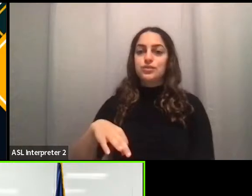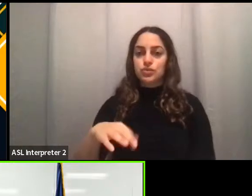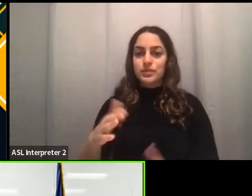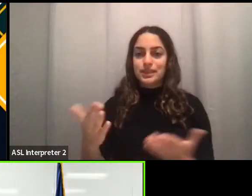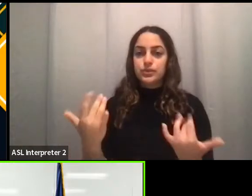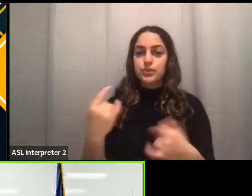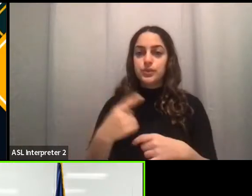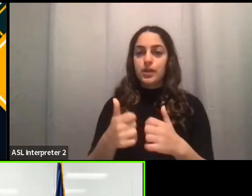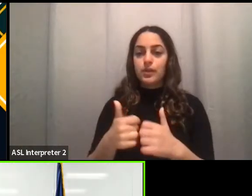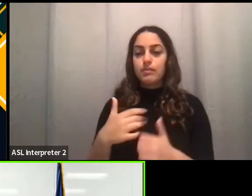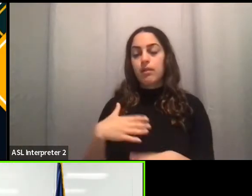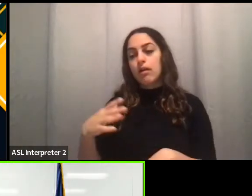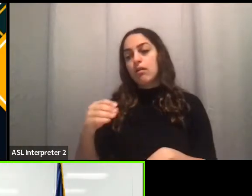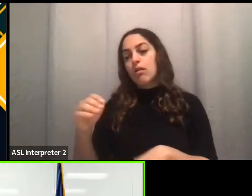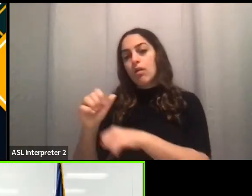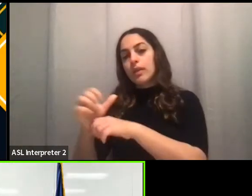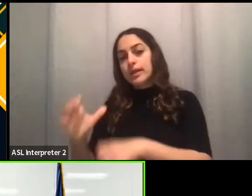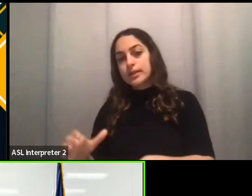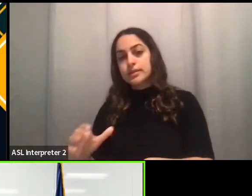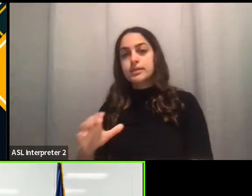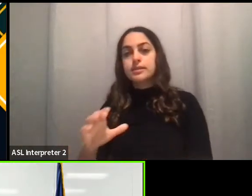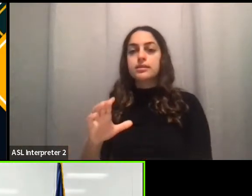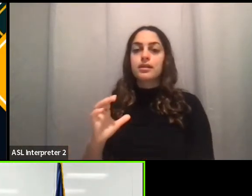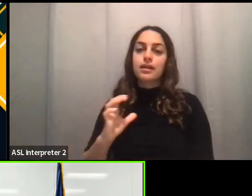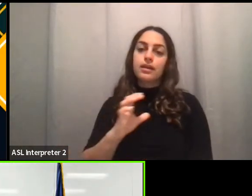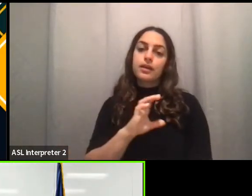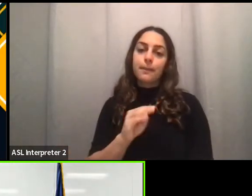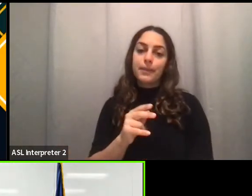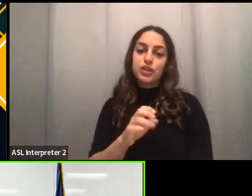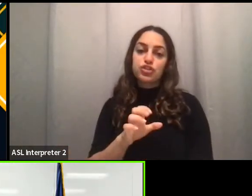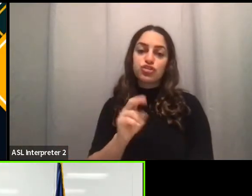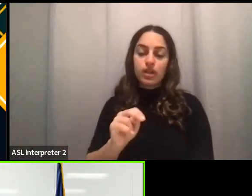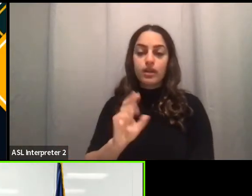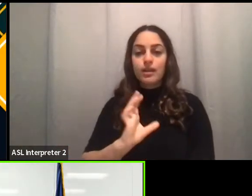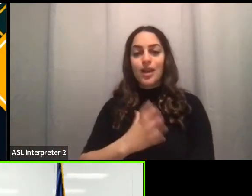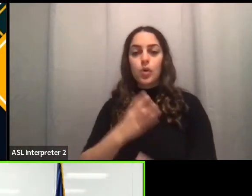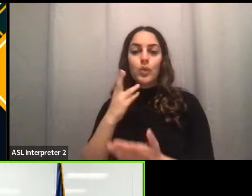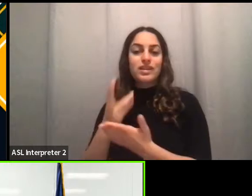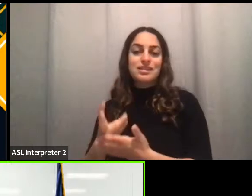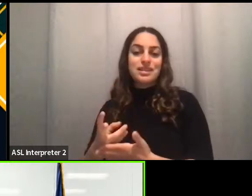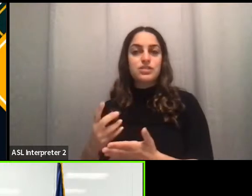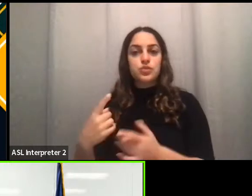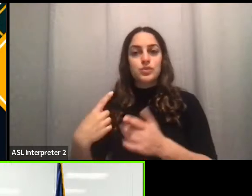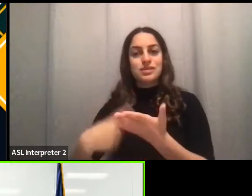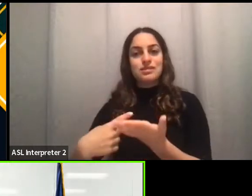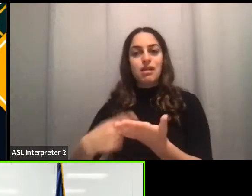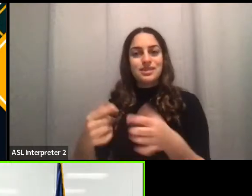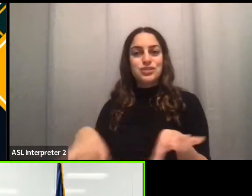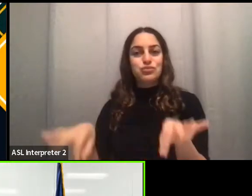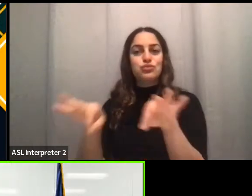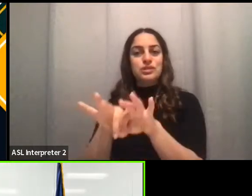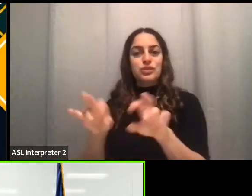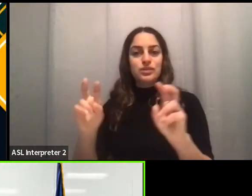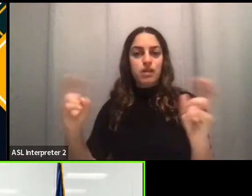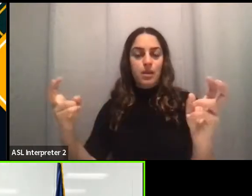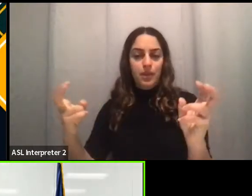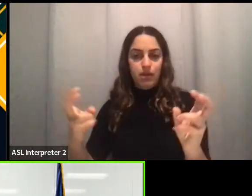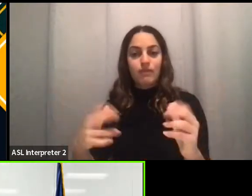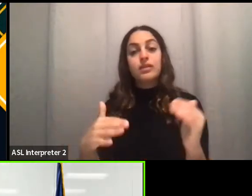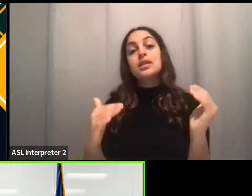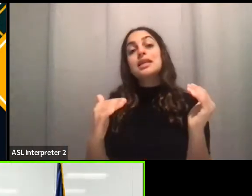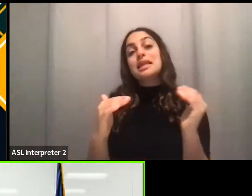my colleagues at the commission and our distinguished witnesses to discuss this critical topic of equal employment